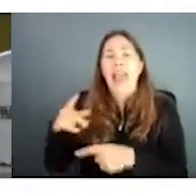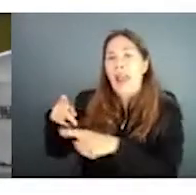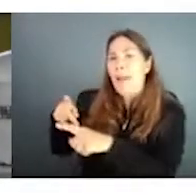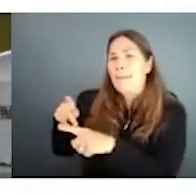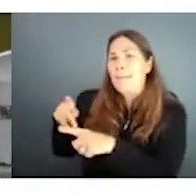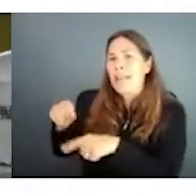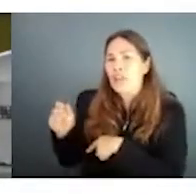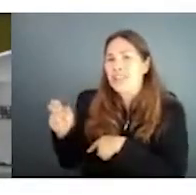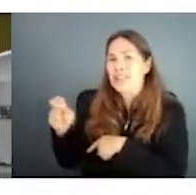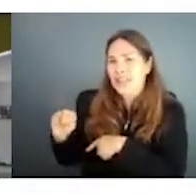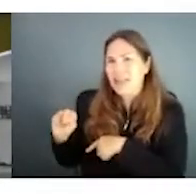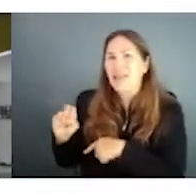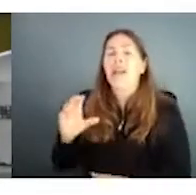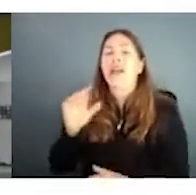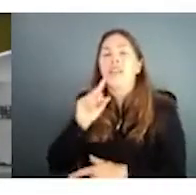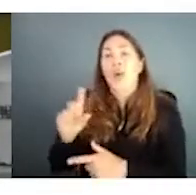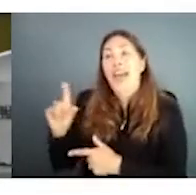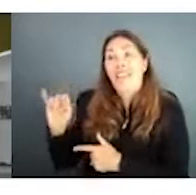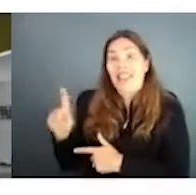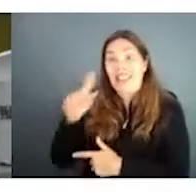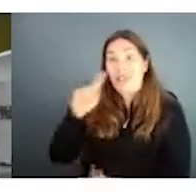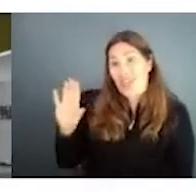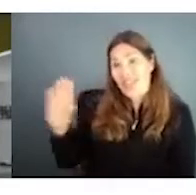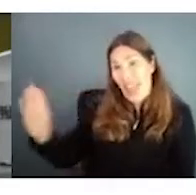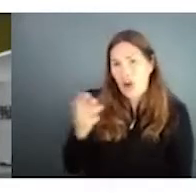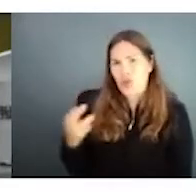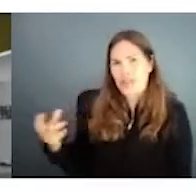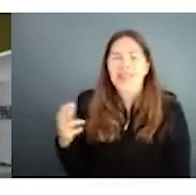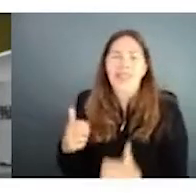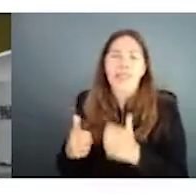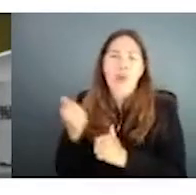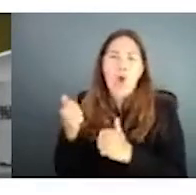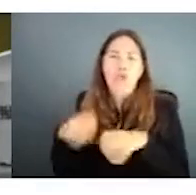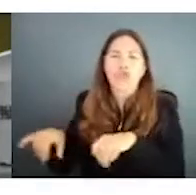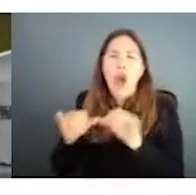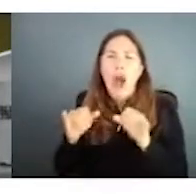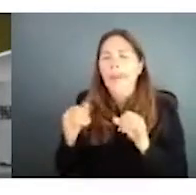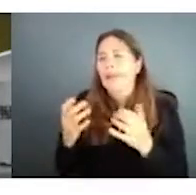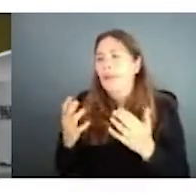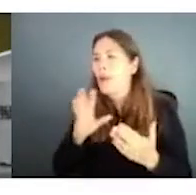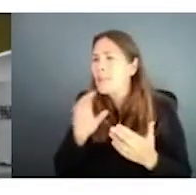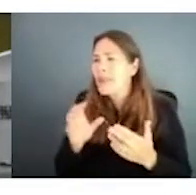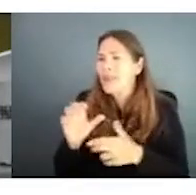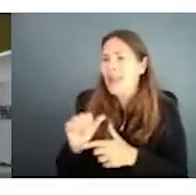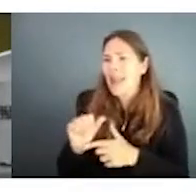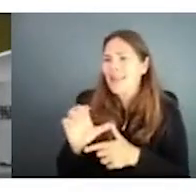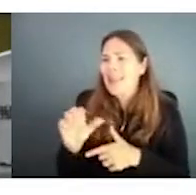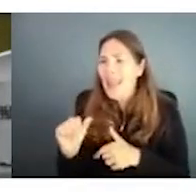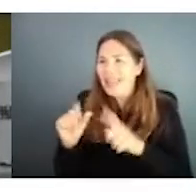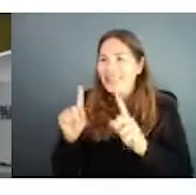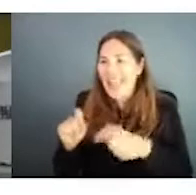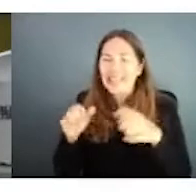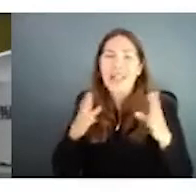believe. And so there's a link out to their resources. The most common ones would be ACA Test Prep and